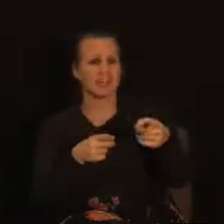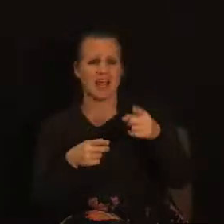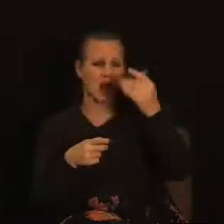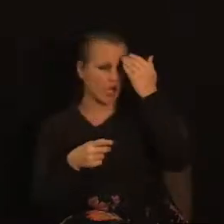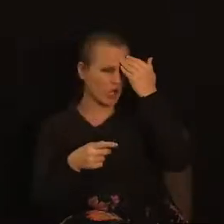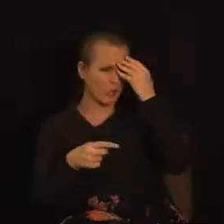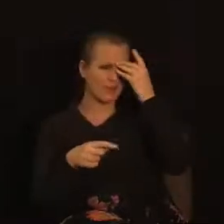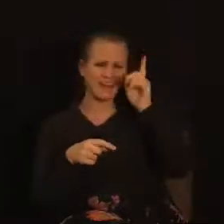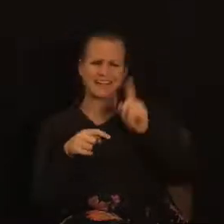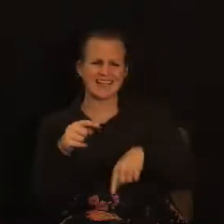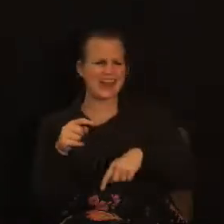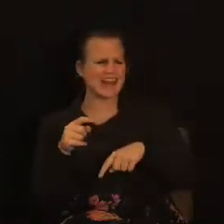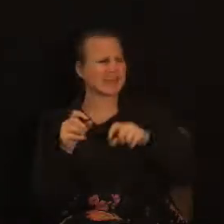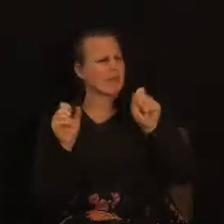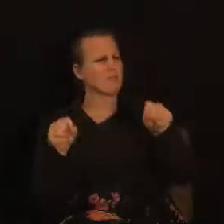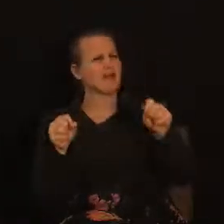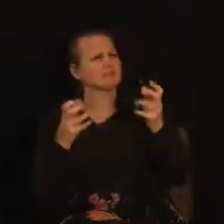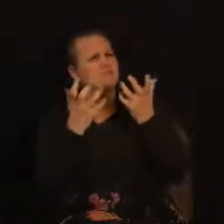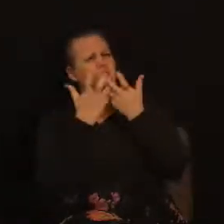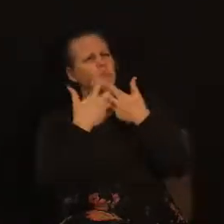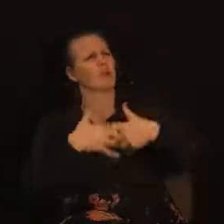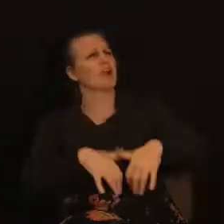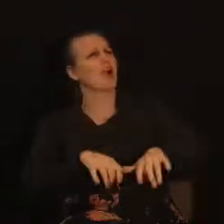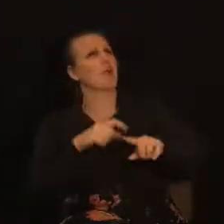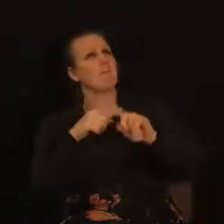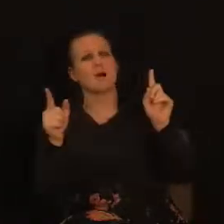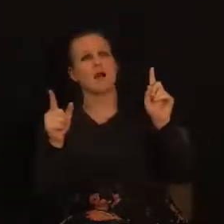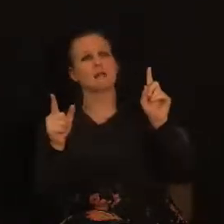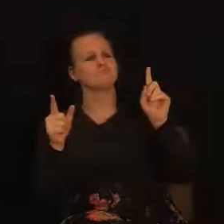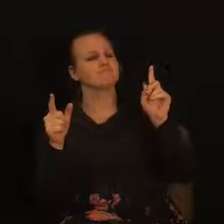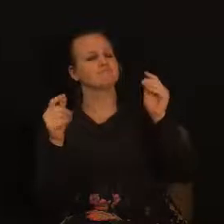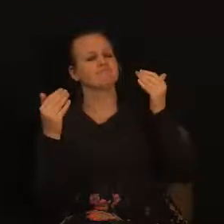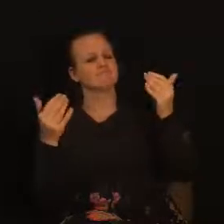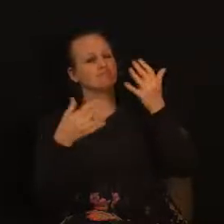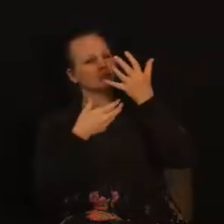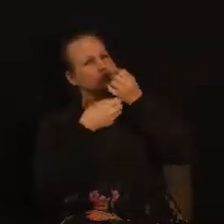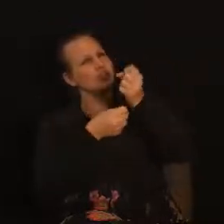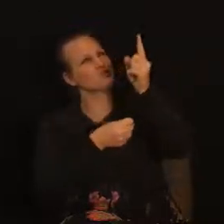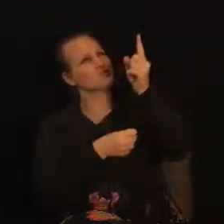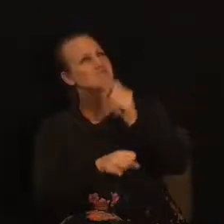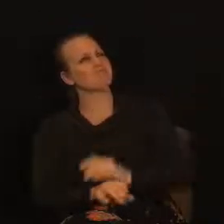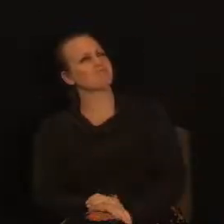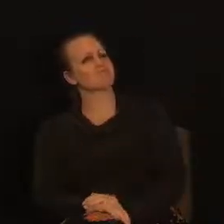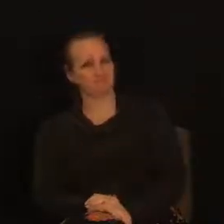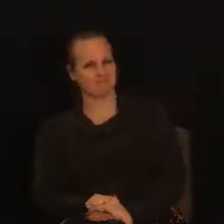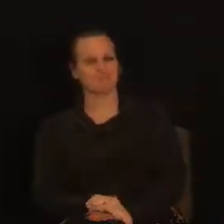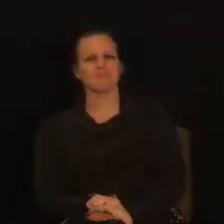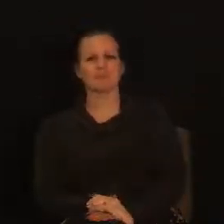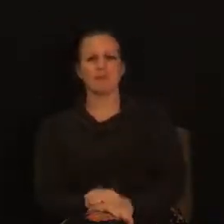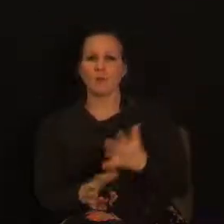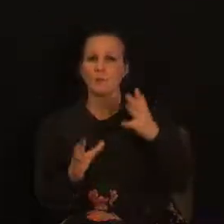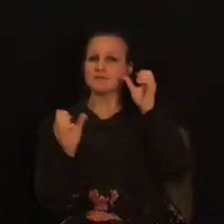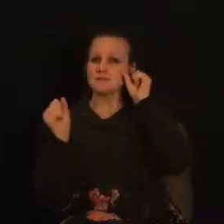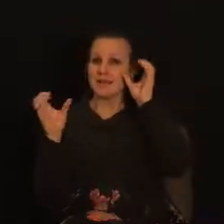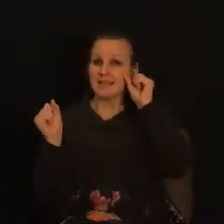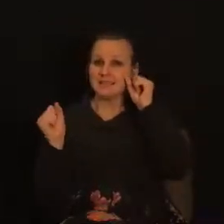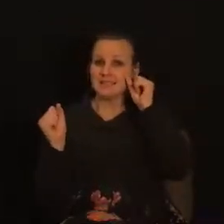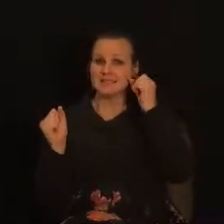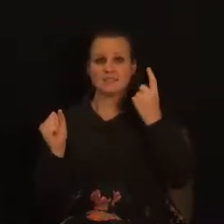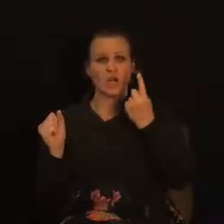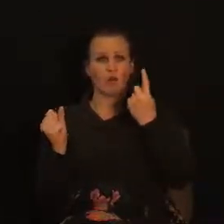but I'm going to trust you. What's amazing is that it always works